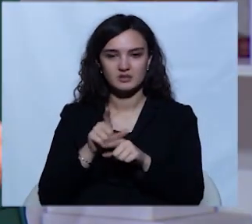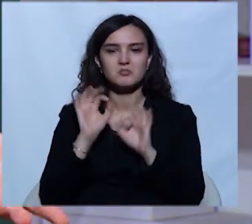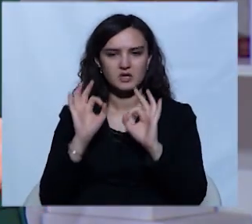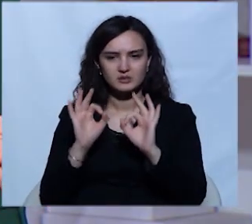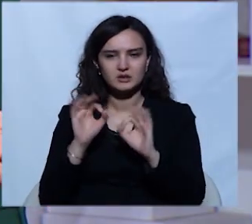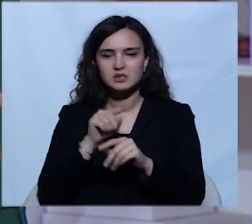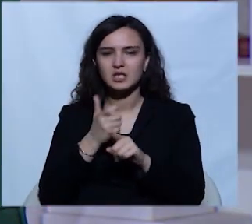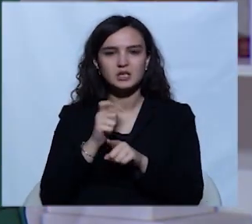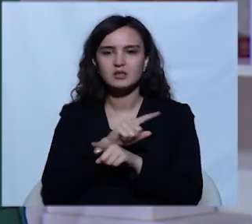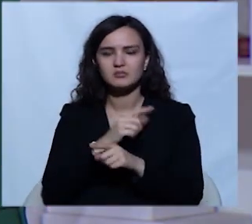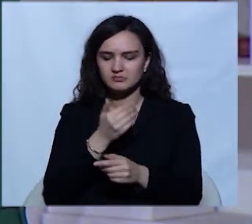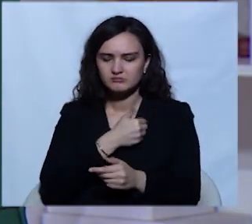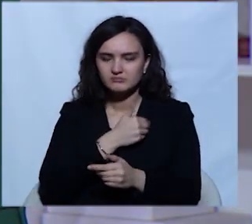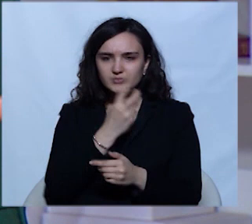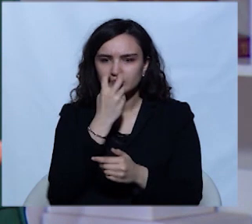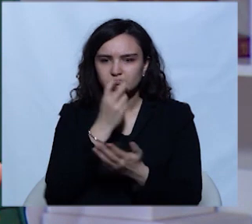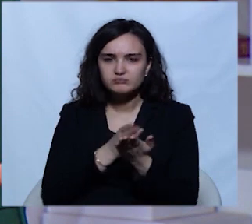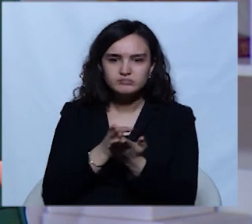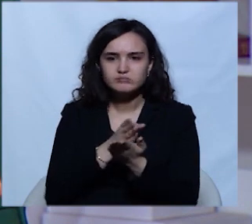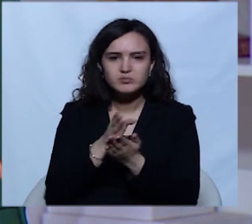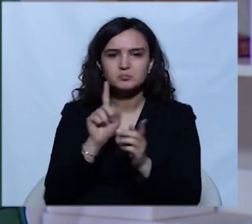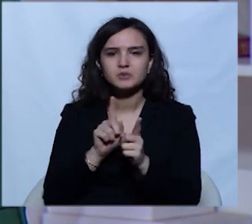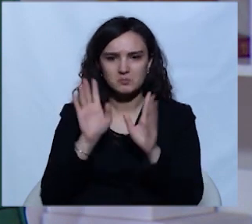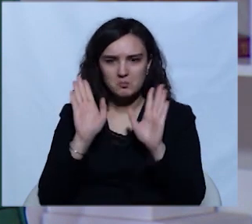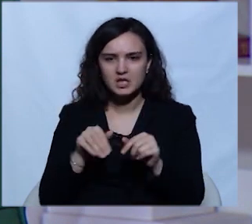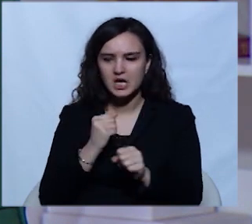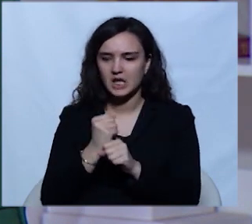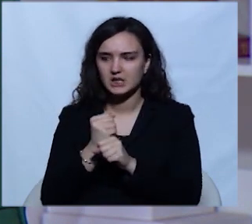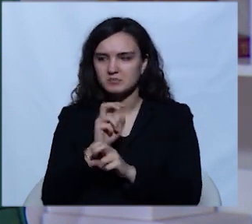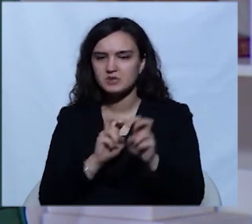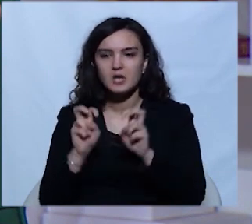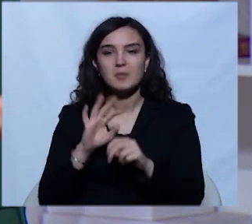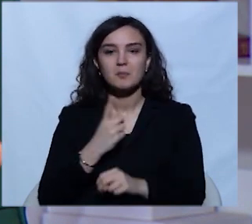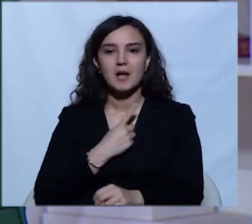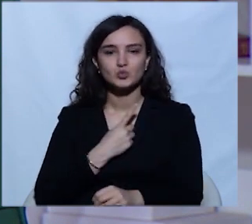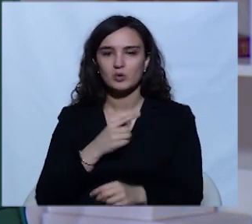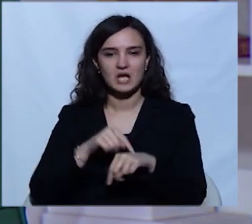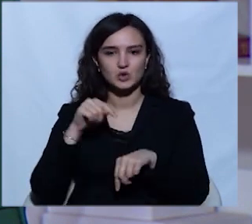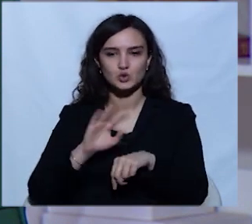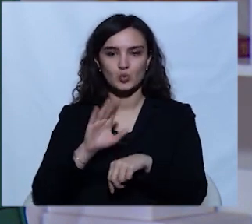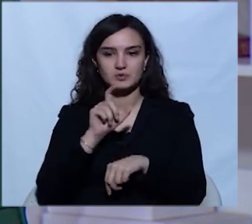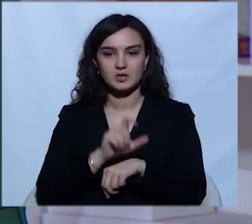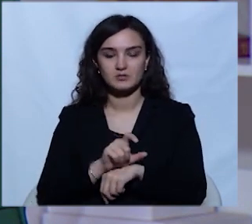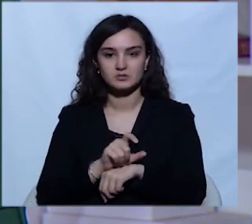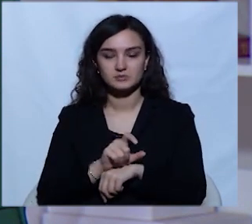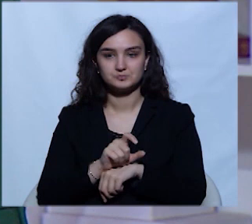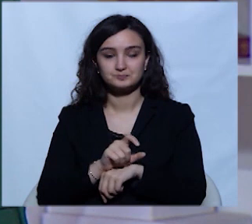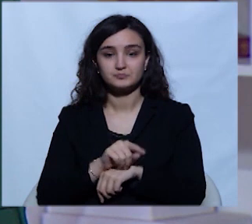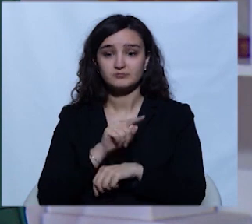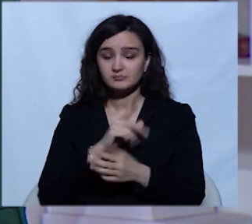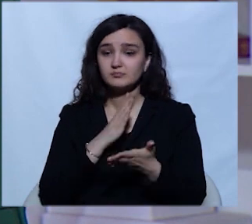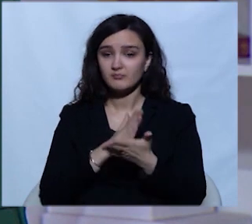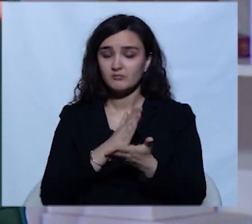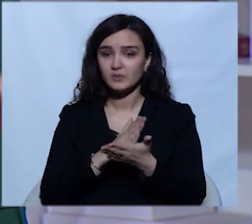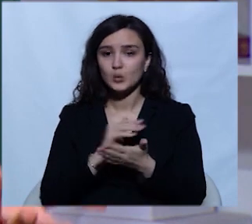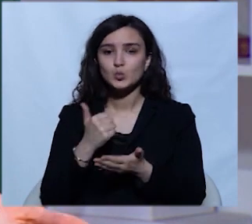very resourceful and he finds things to keep him busy and make him feel less lonely. One of those things, you know, he has to figure